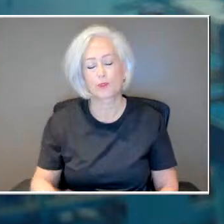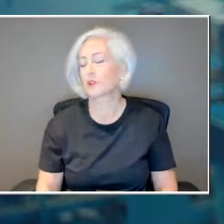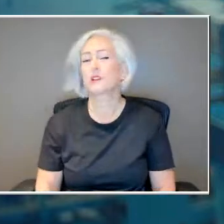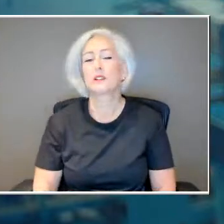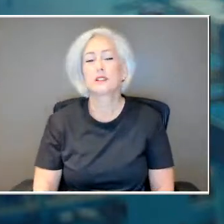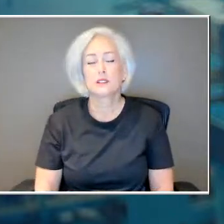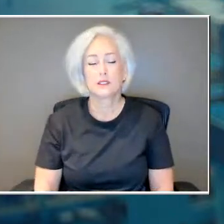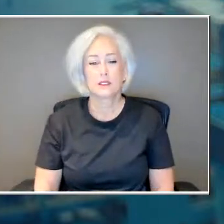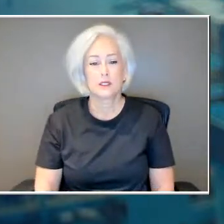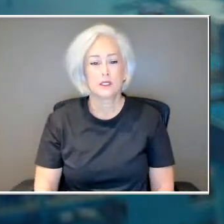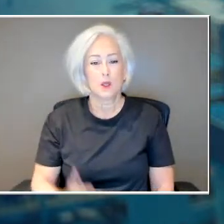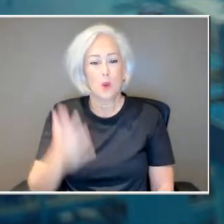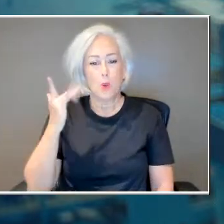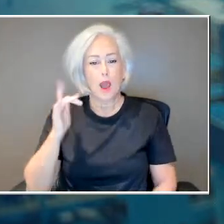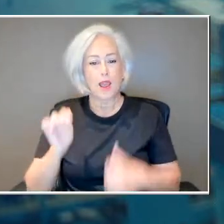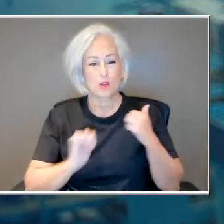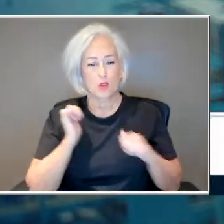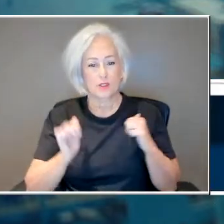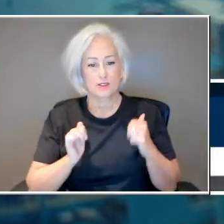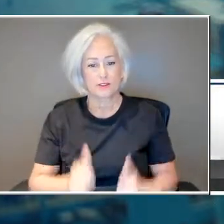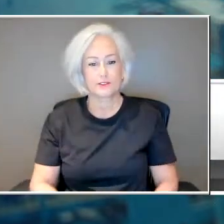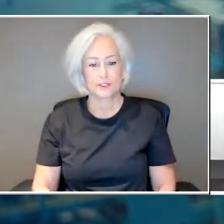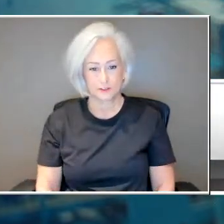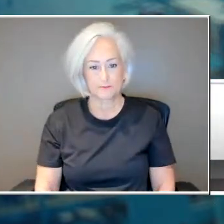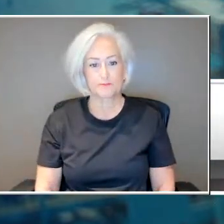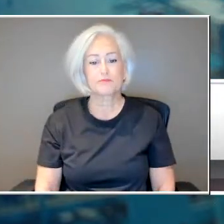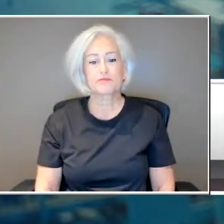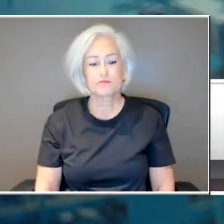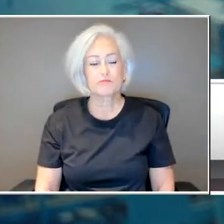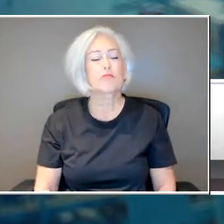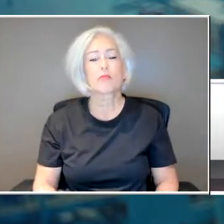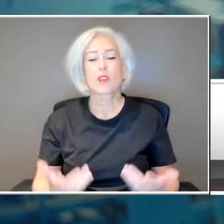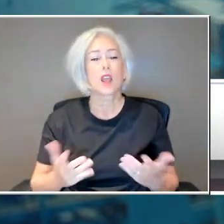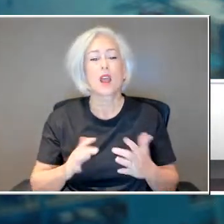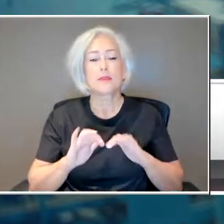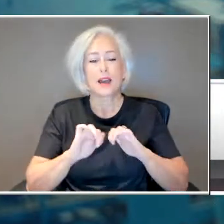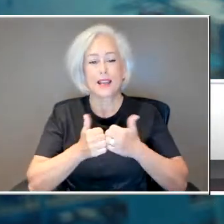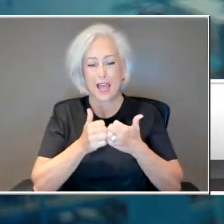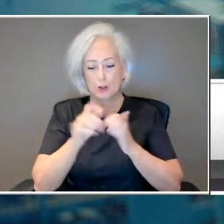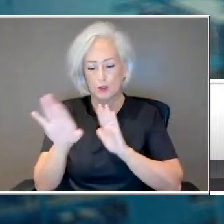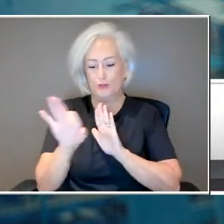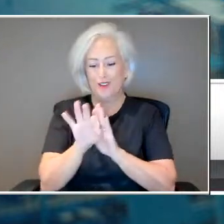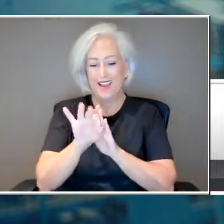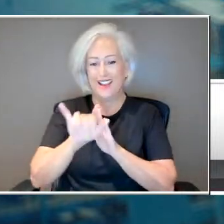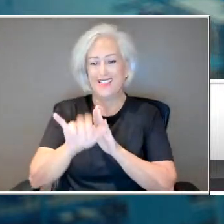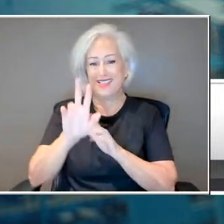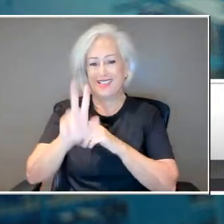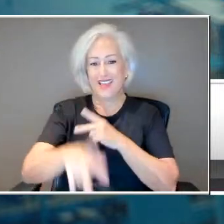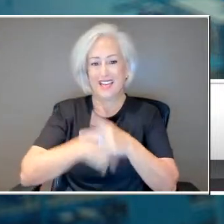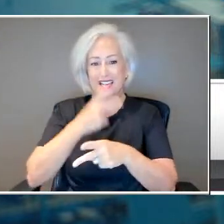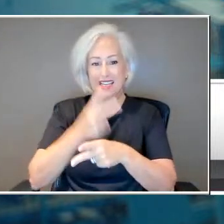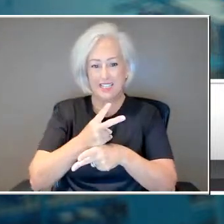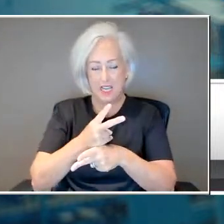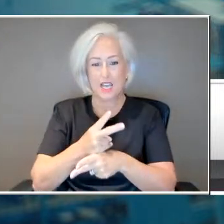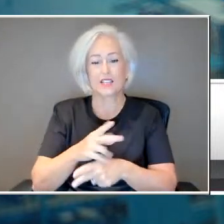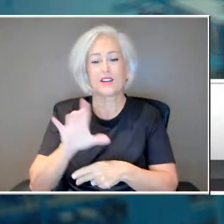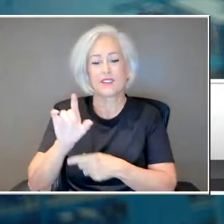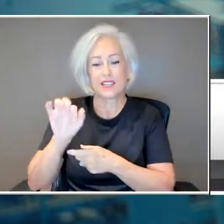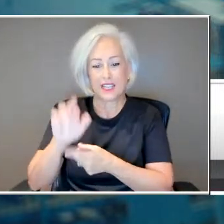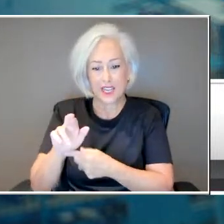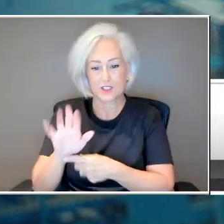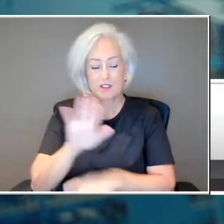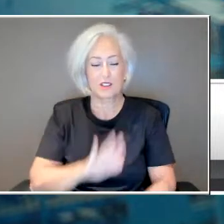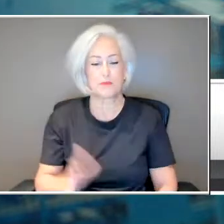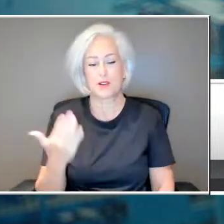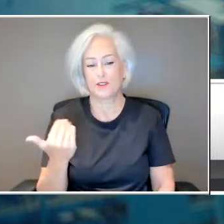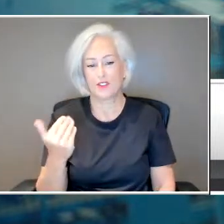more the fact of how to find this particular type of cancer. Tracey has an invasive lobular carcinoma, and about 15% of breast cancers